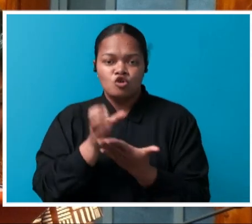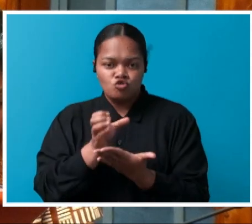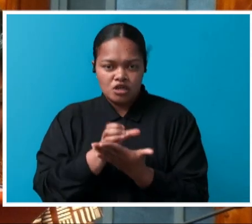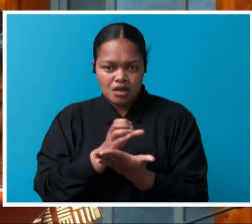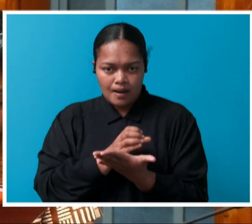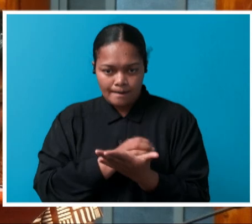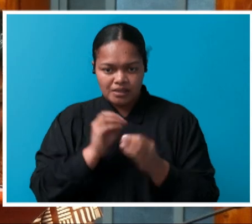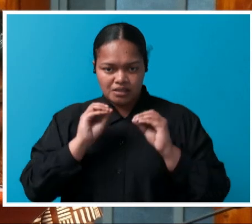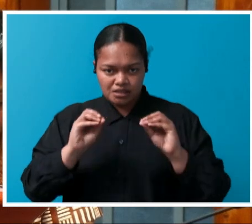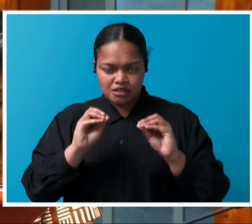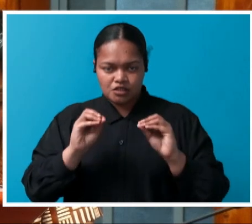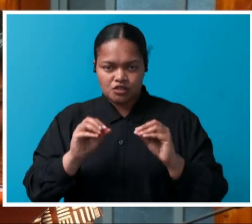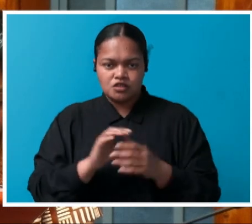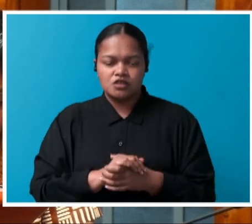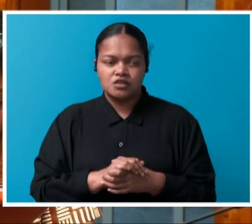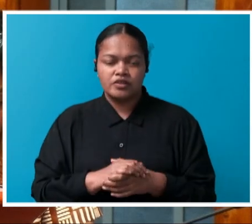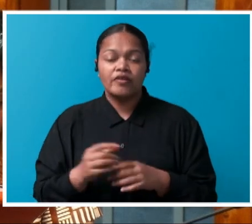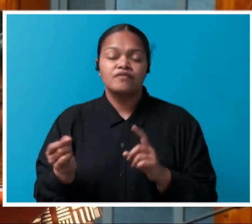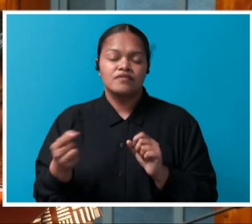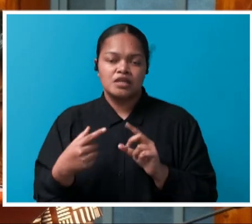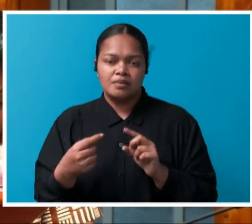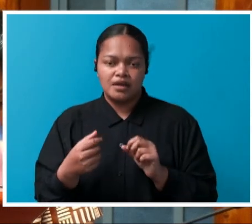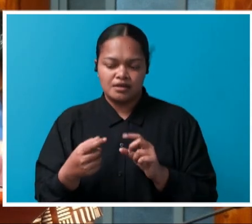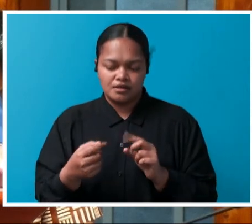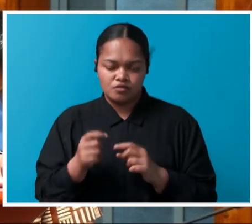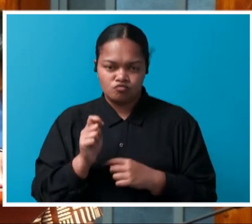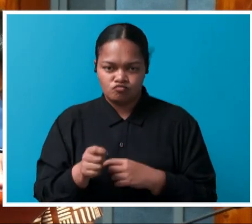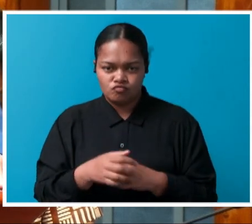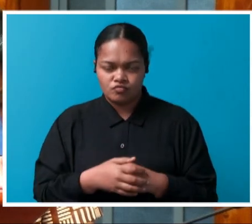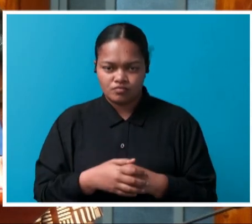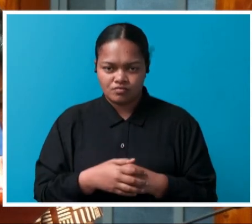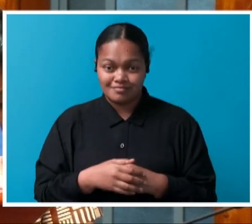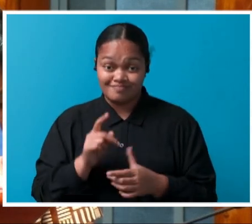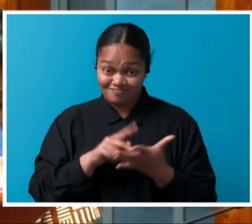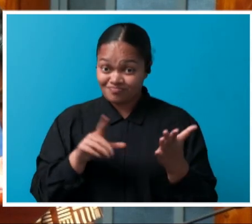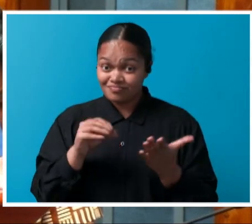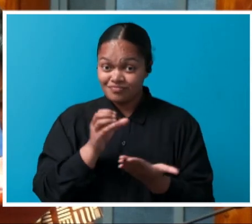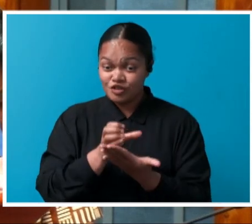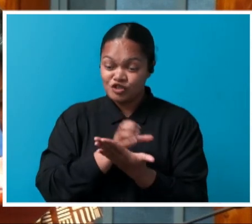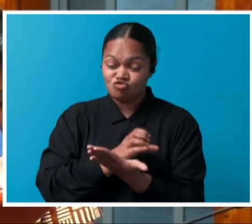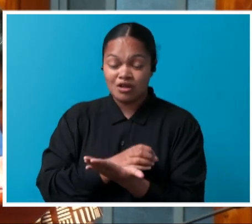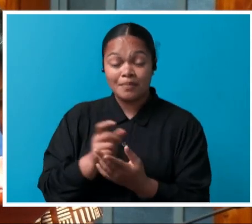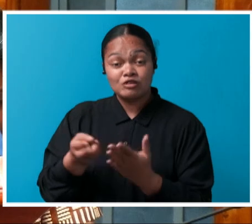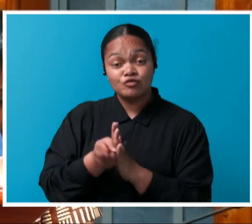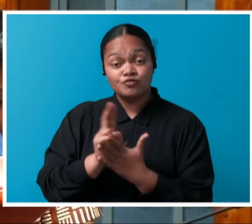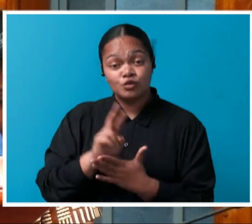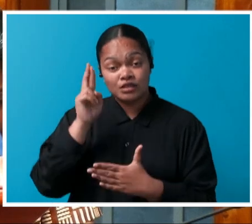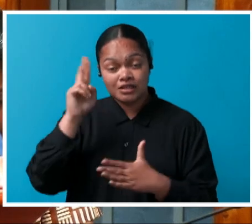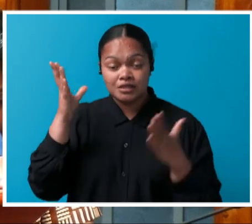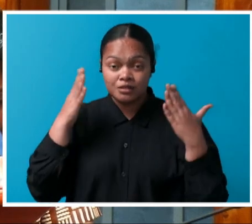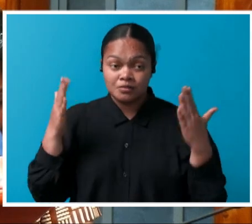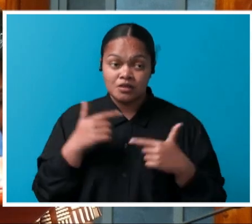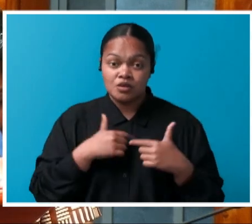are teaching and to have their feedback accordingly. As part of the curriculum review, Mr. Speaker, sir, we